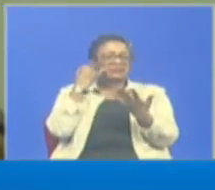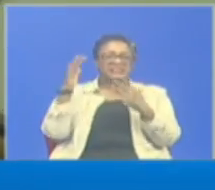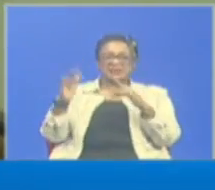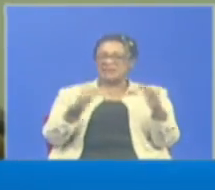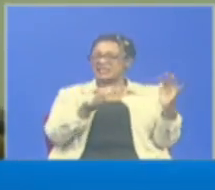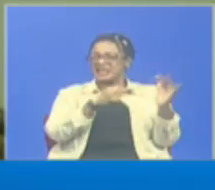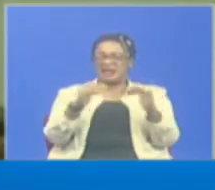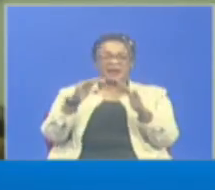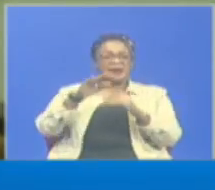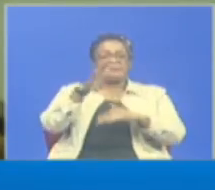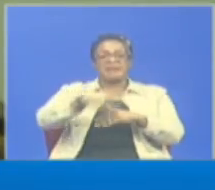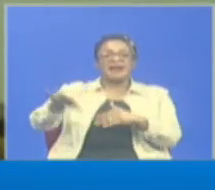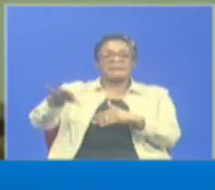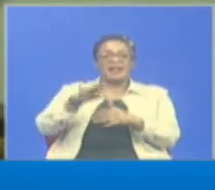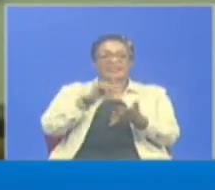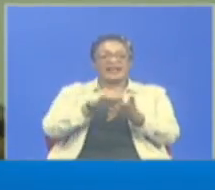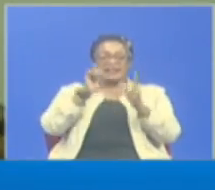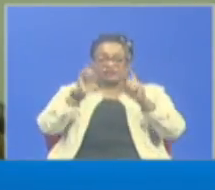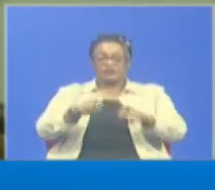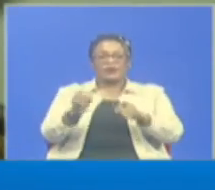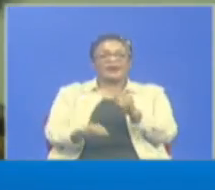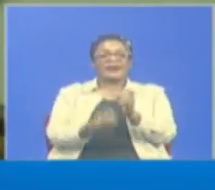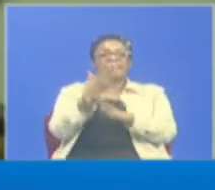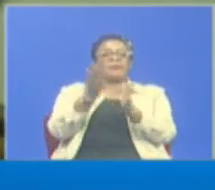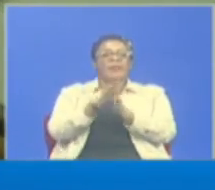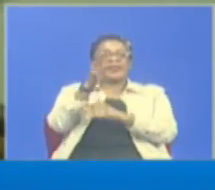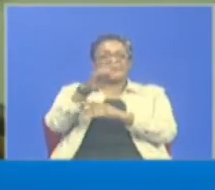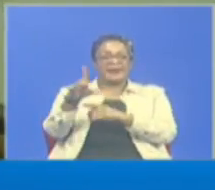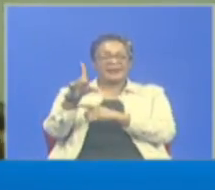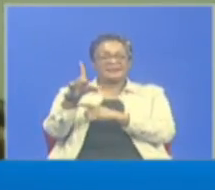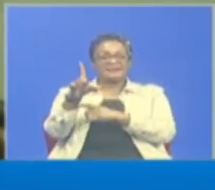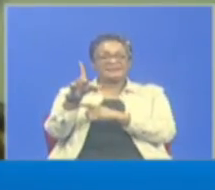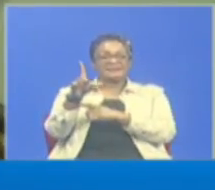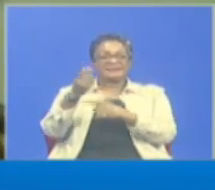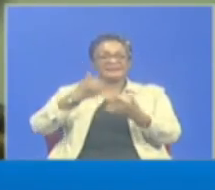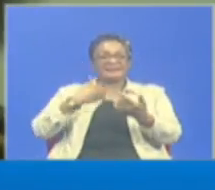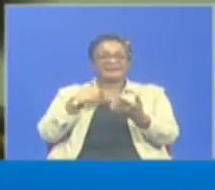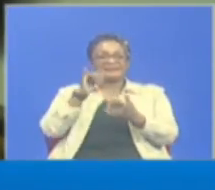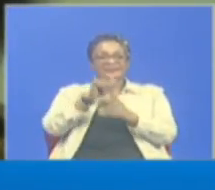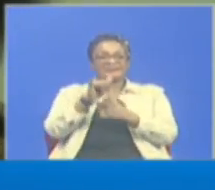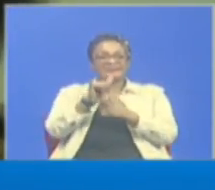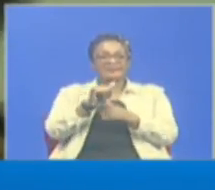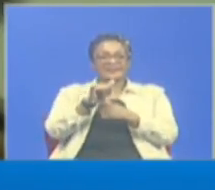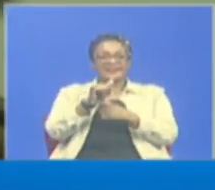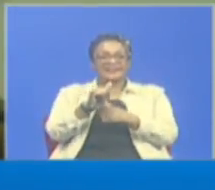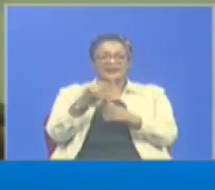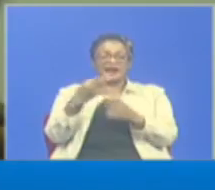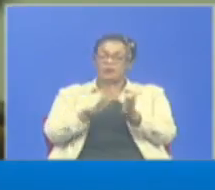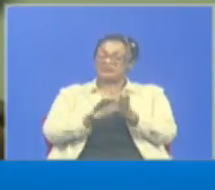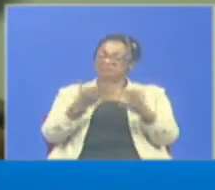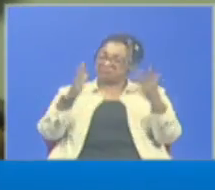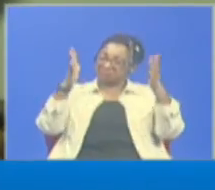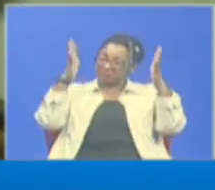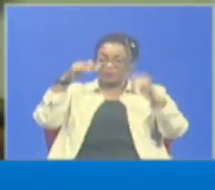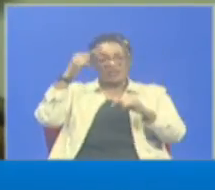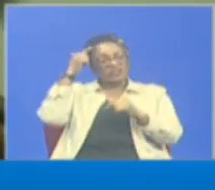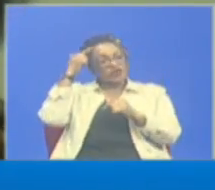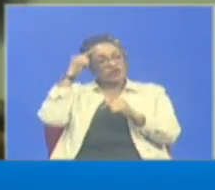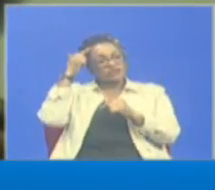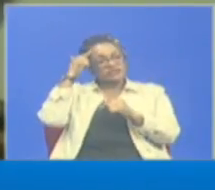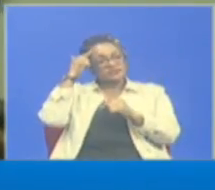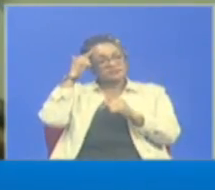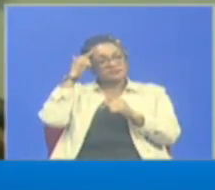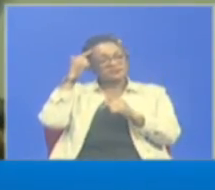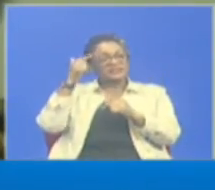and said that she had come up with a big bill and that she was going to come up with a safe space and a shelter, and we clapped hands for her, and she thought it was going to, and she had